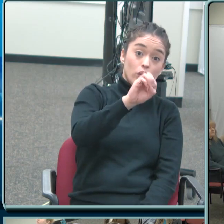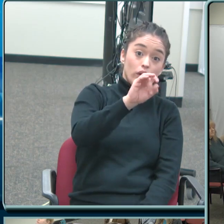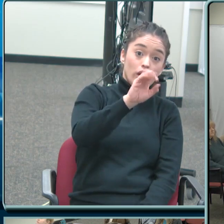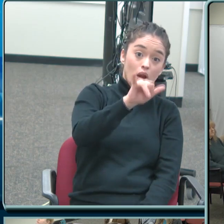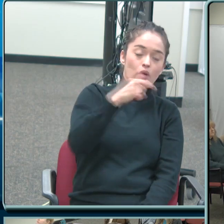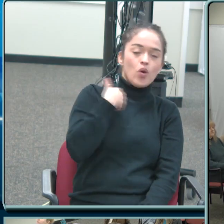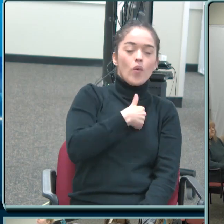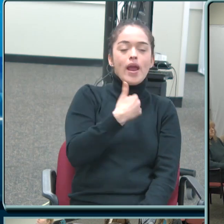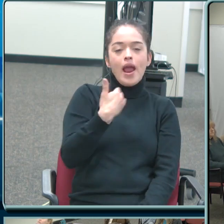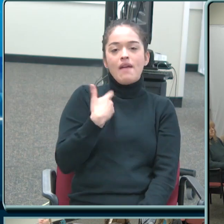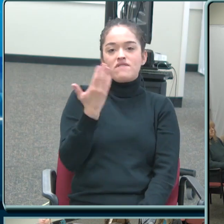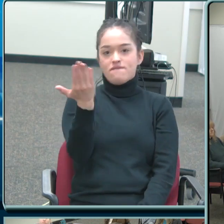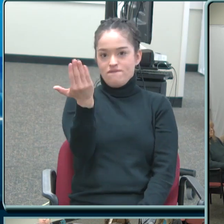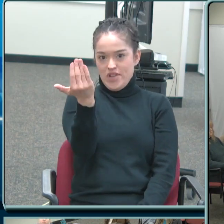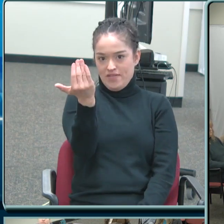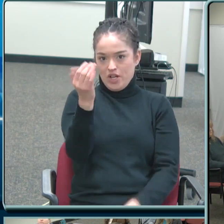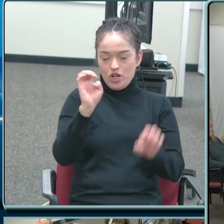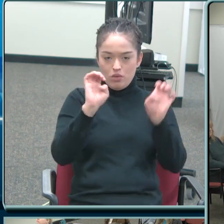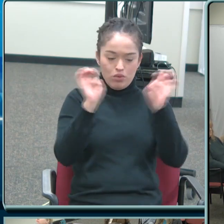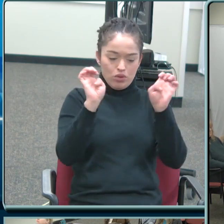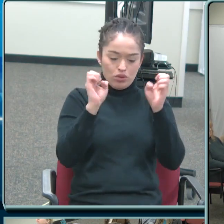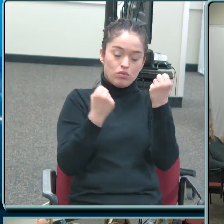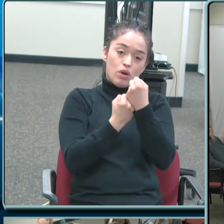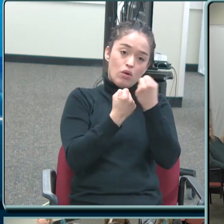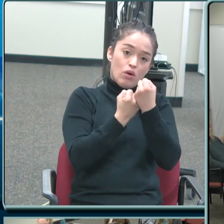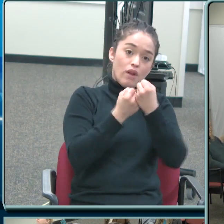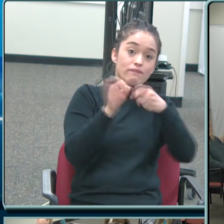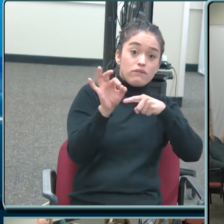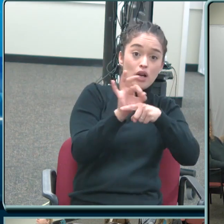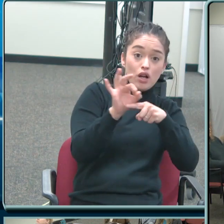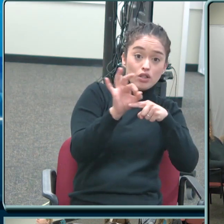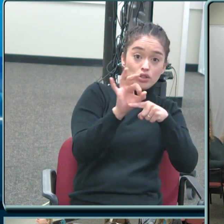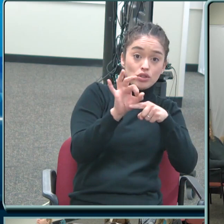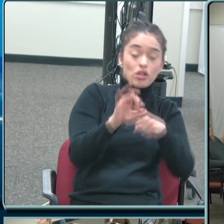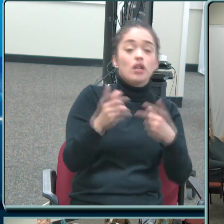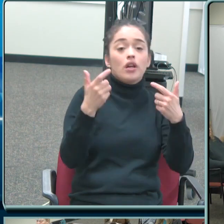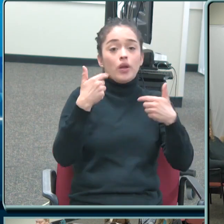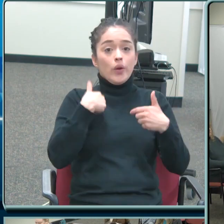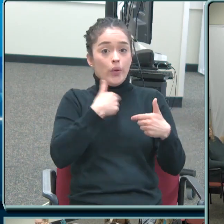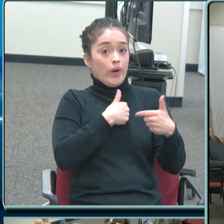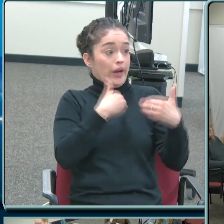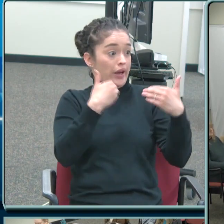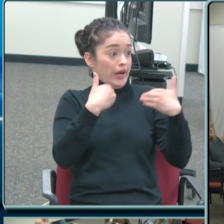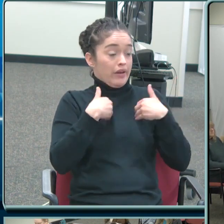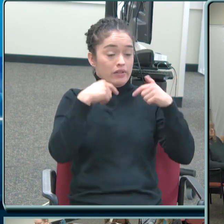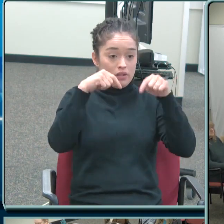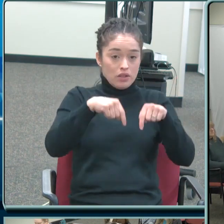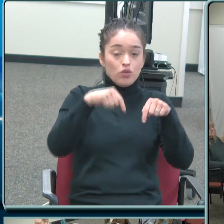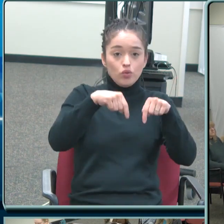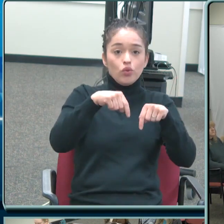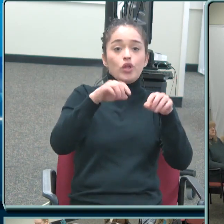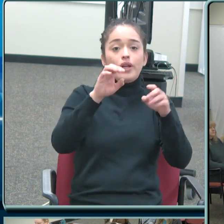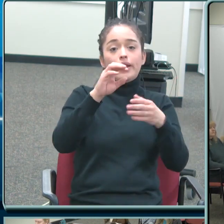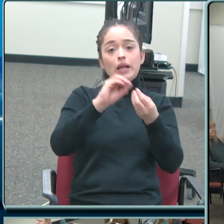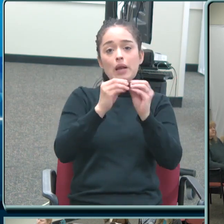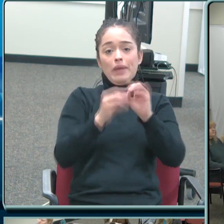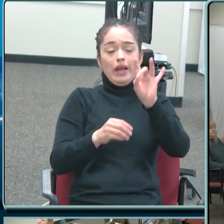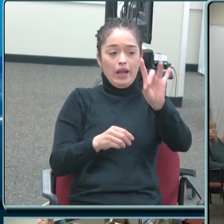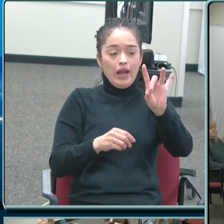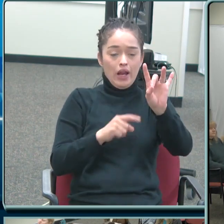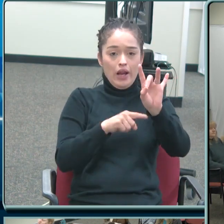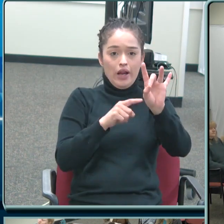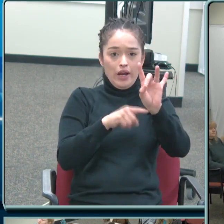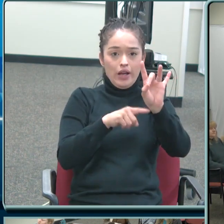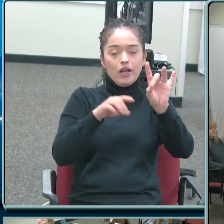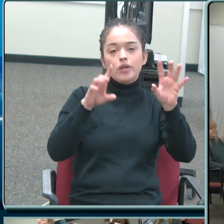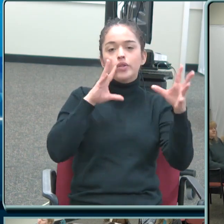called 15 emergency support functions. El Paso County Public Health falls within Emergency Support Function 8, which I'll refer to